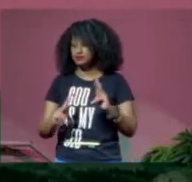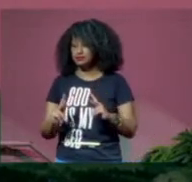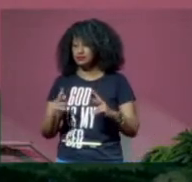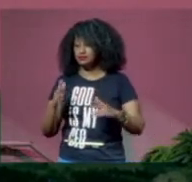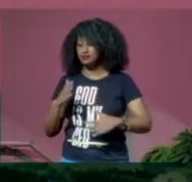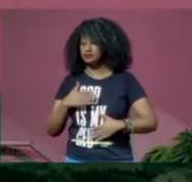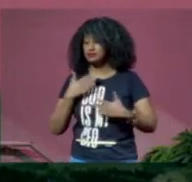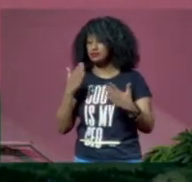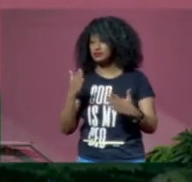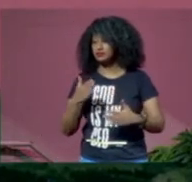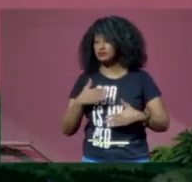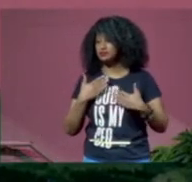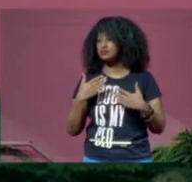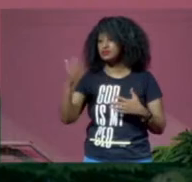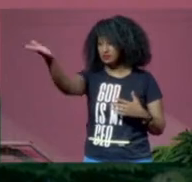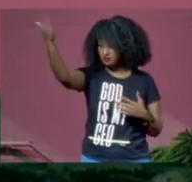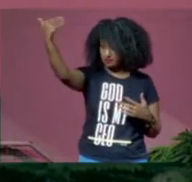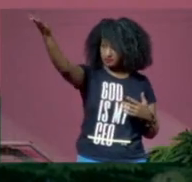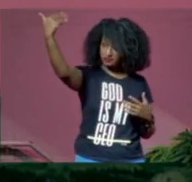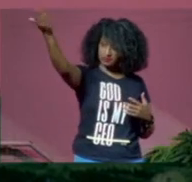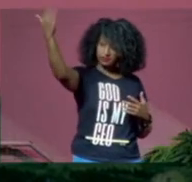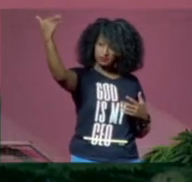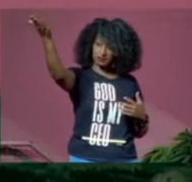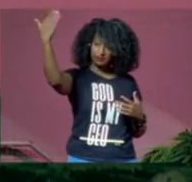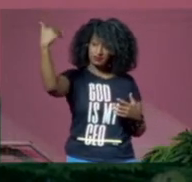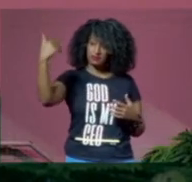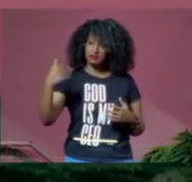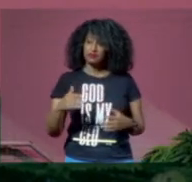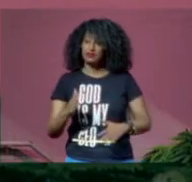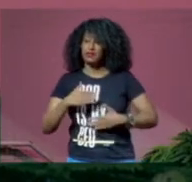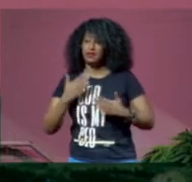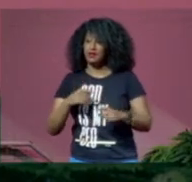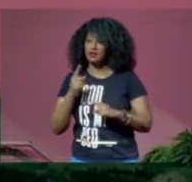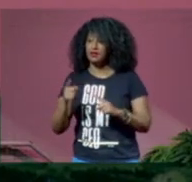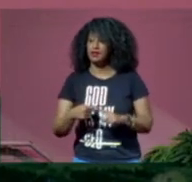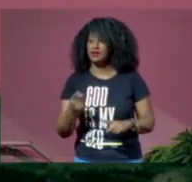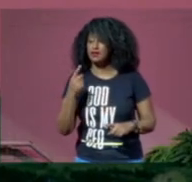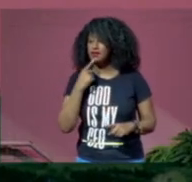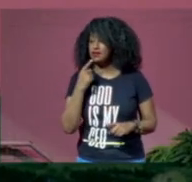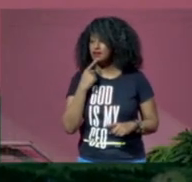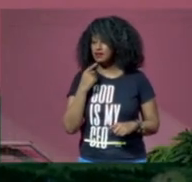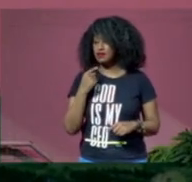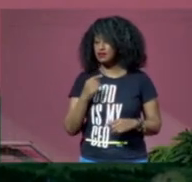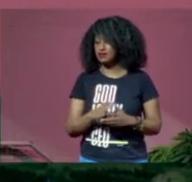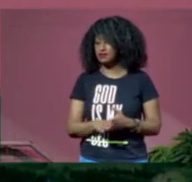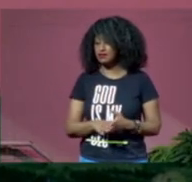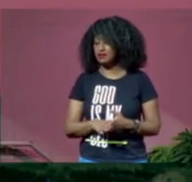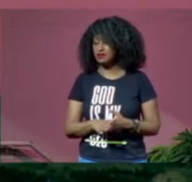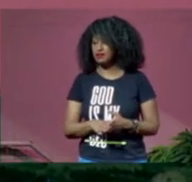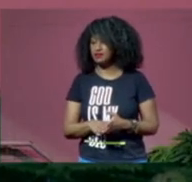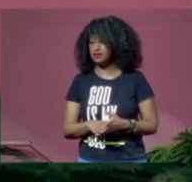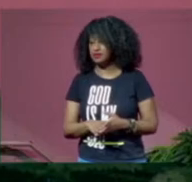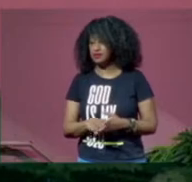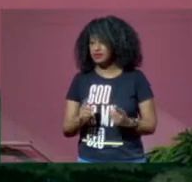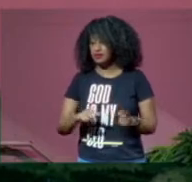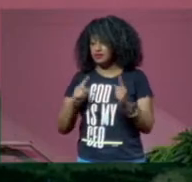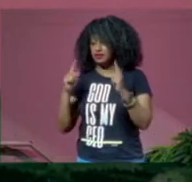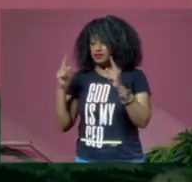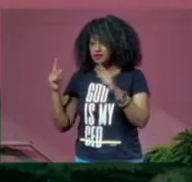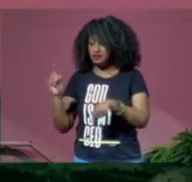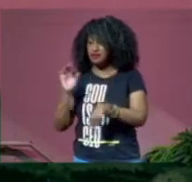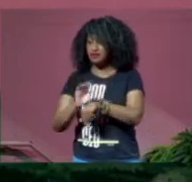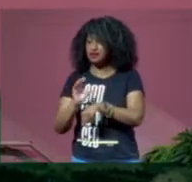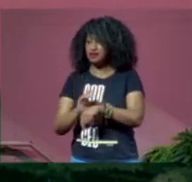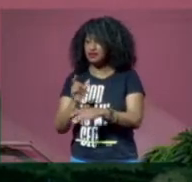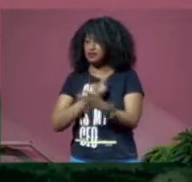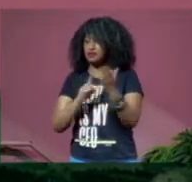glad. Yeah, when they said unto me, let us go into the house of the Lord. I've